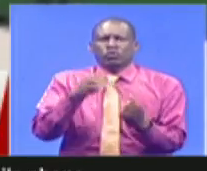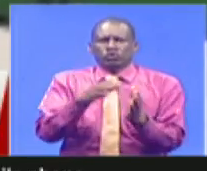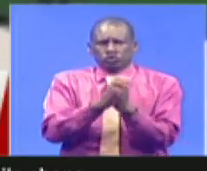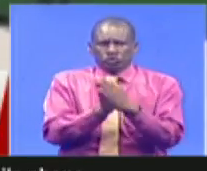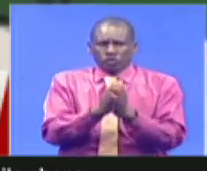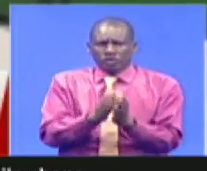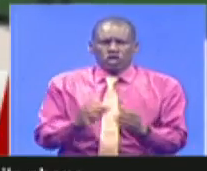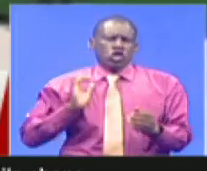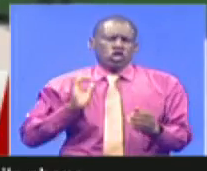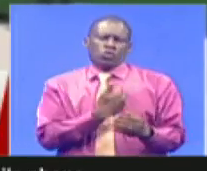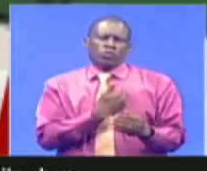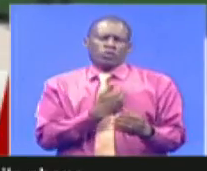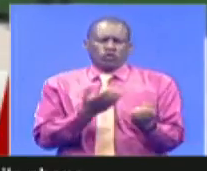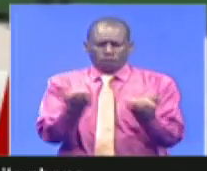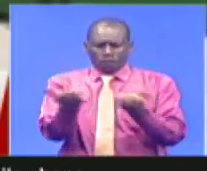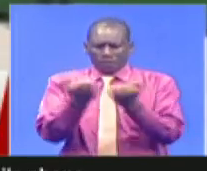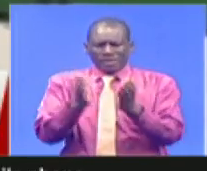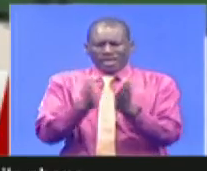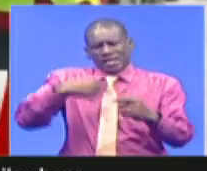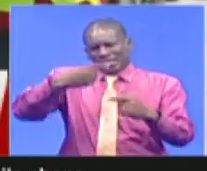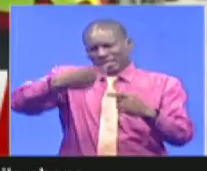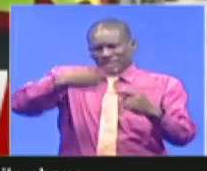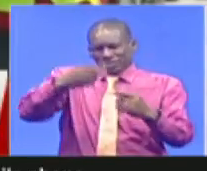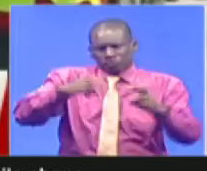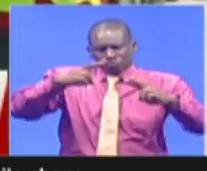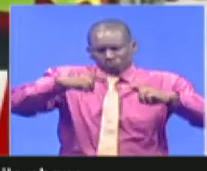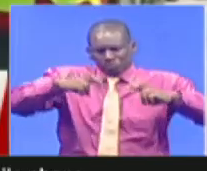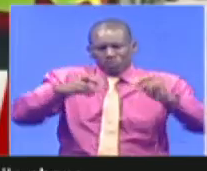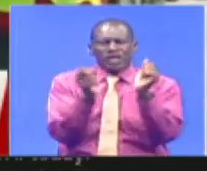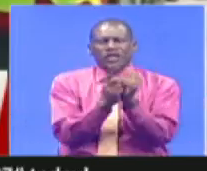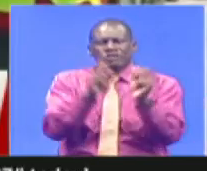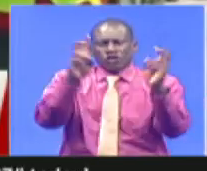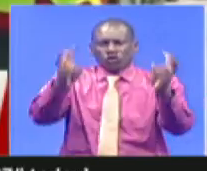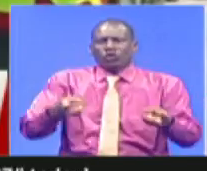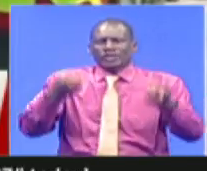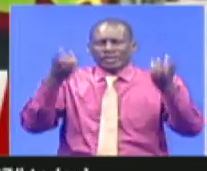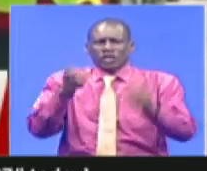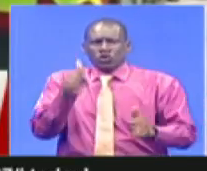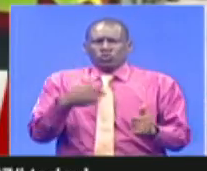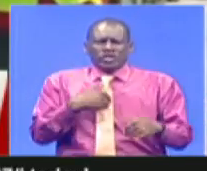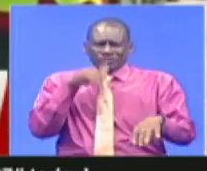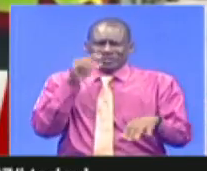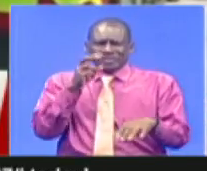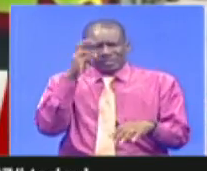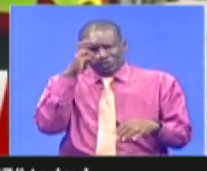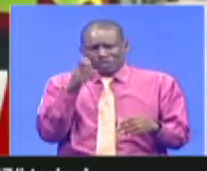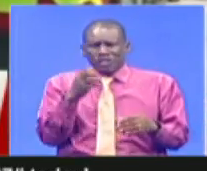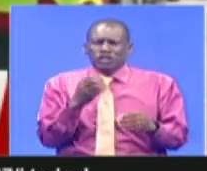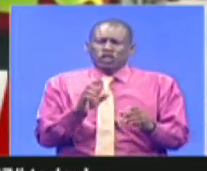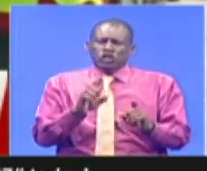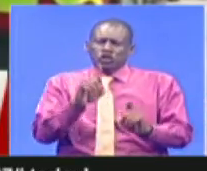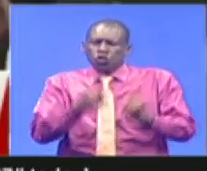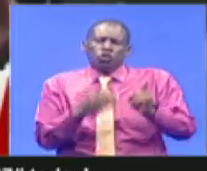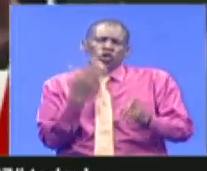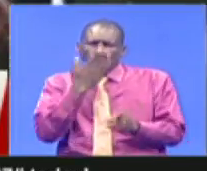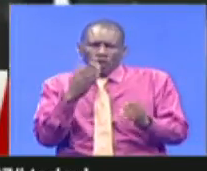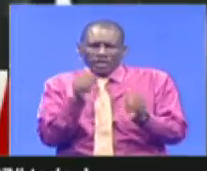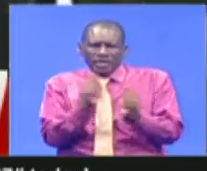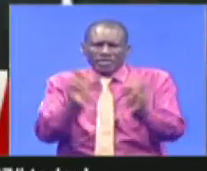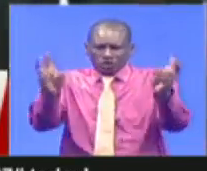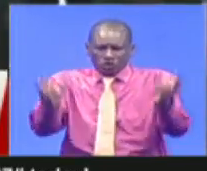The Committee on Trade and Industry inspected 11 containers carrying the controversial imported edible oil at a container freight